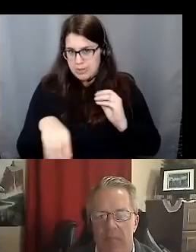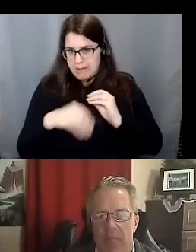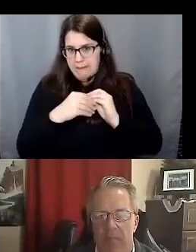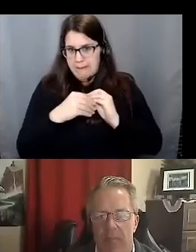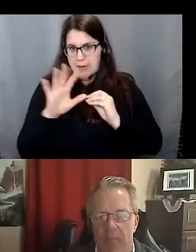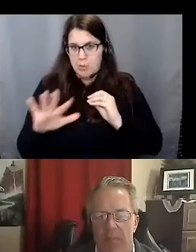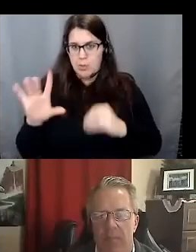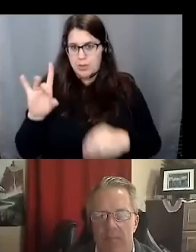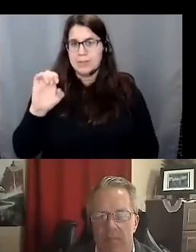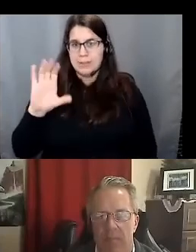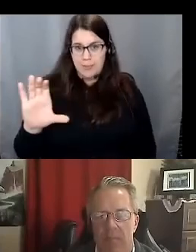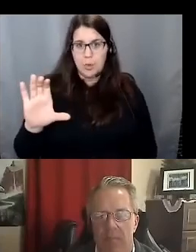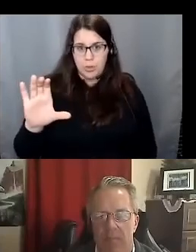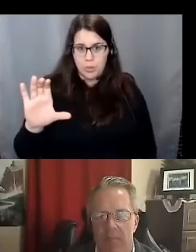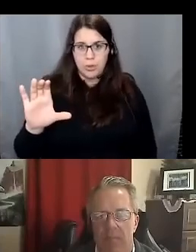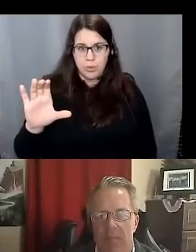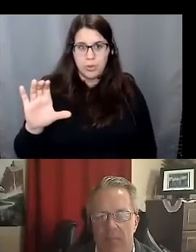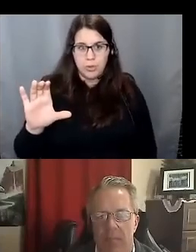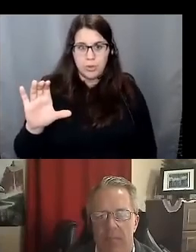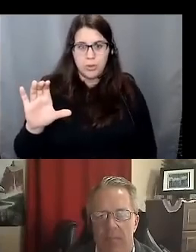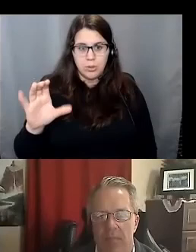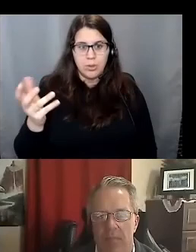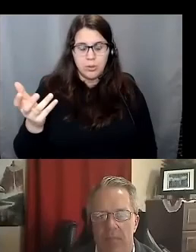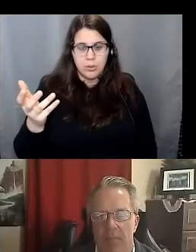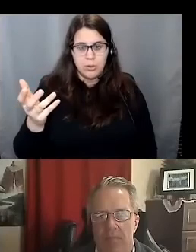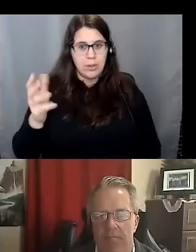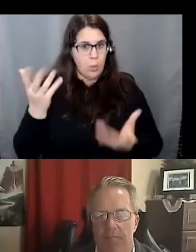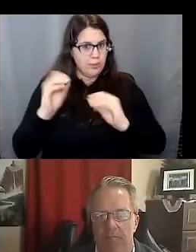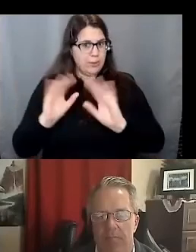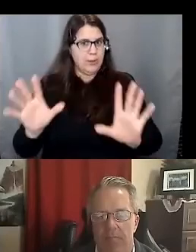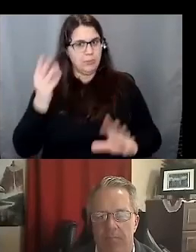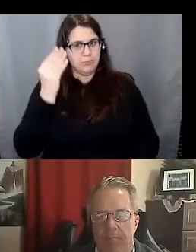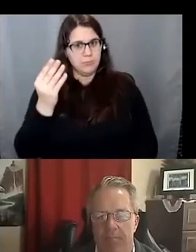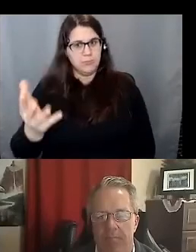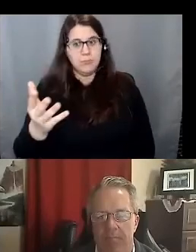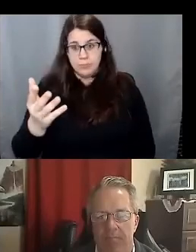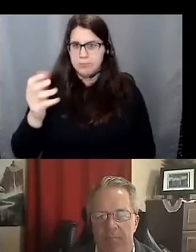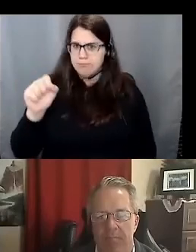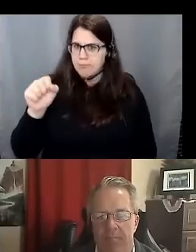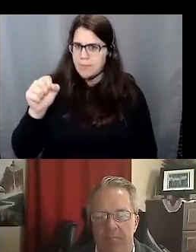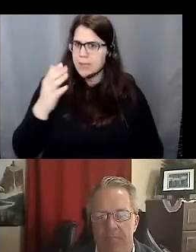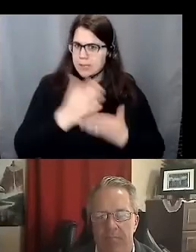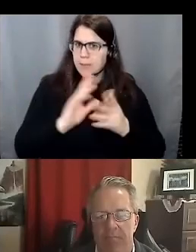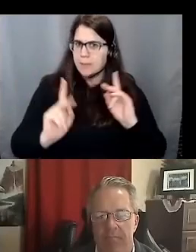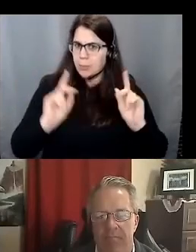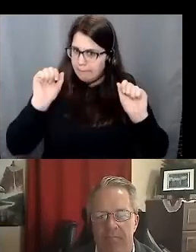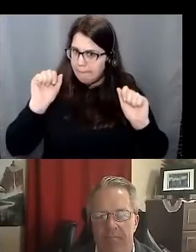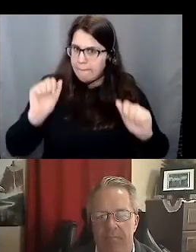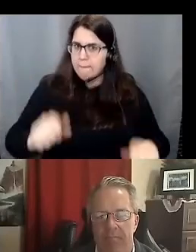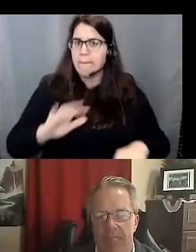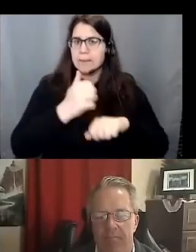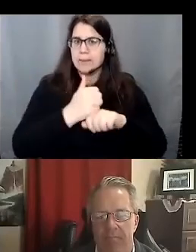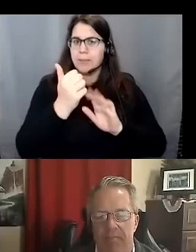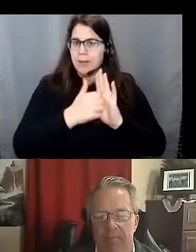December. So just want to make that clear that, you know, even though folks can, you know, those additional people can indeed establish accounts, they're not